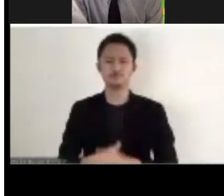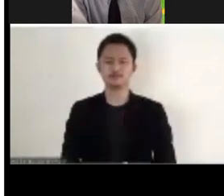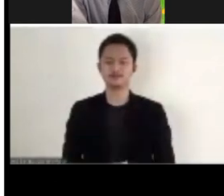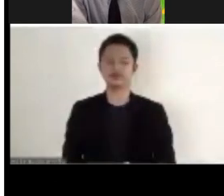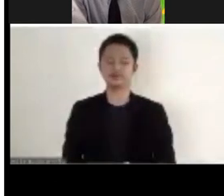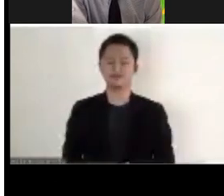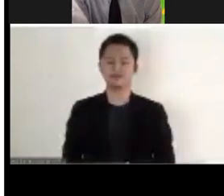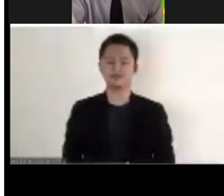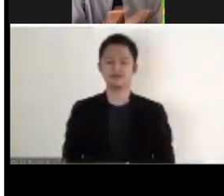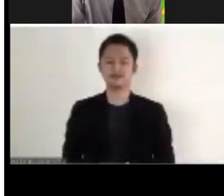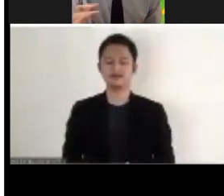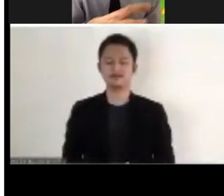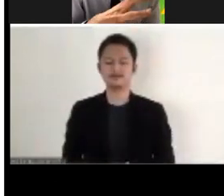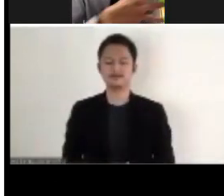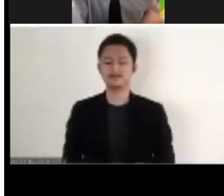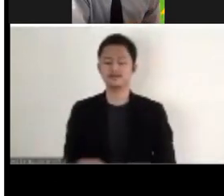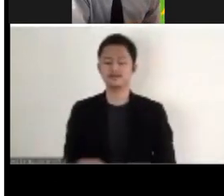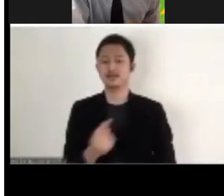me I